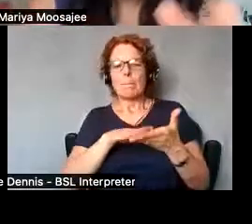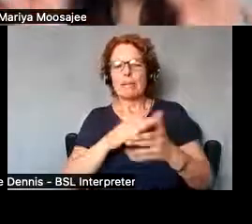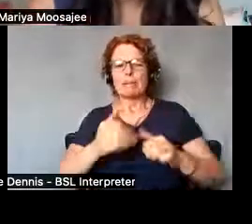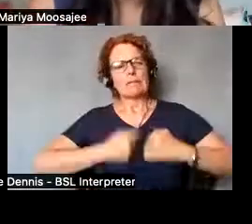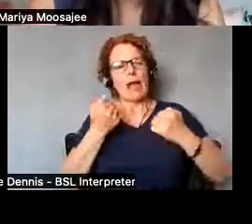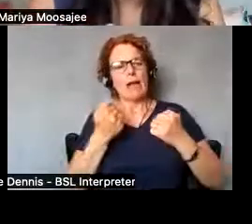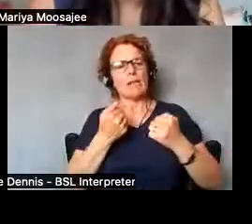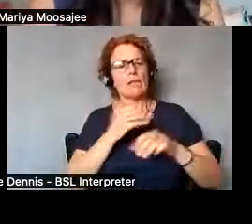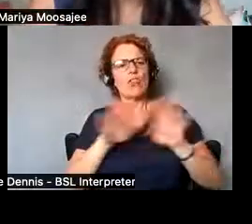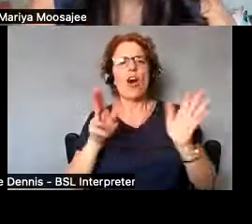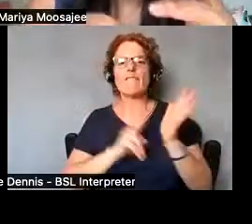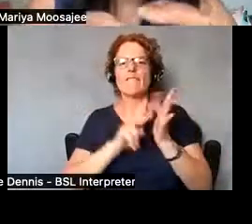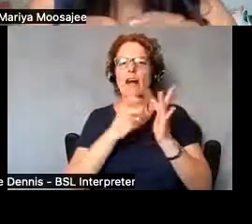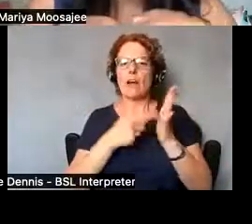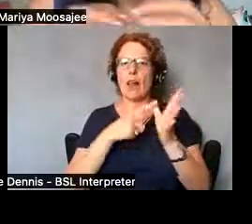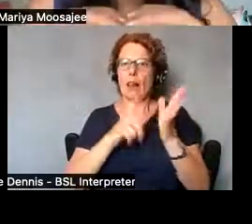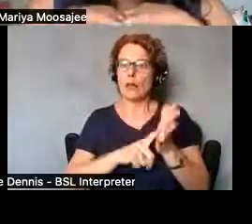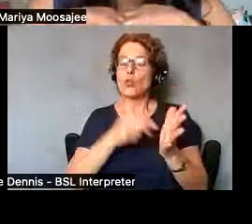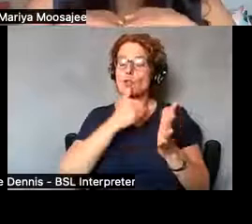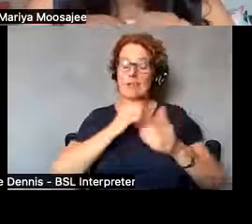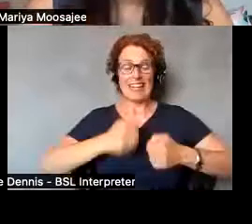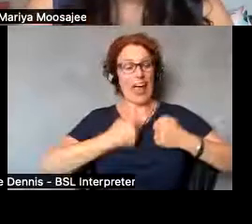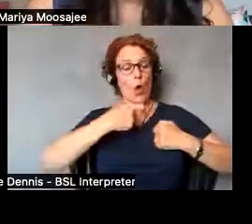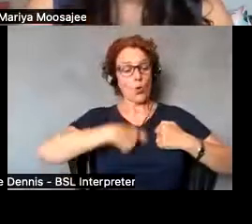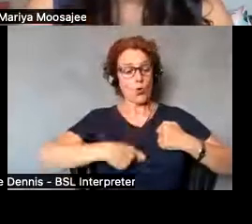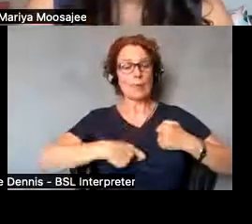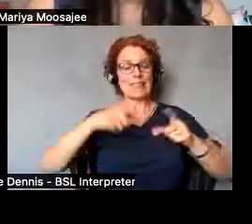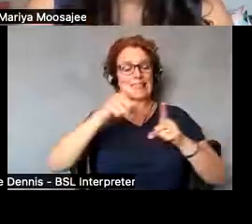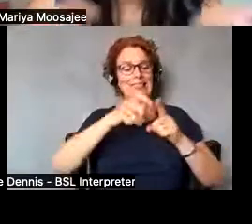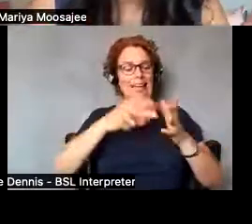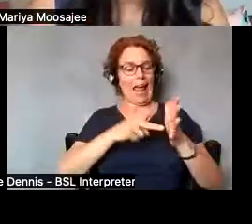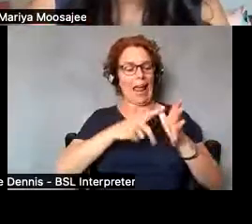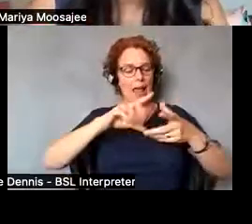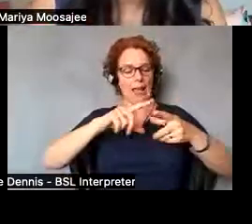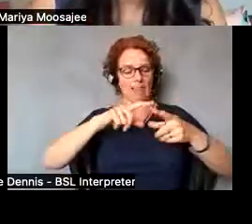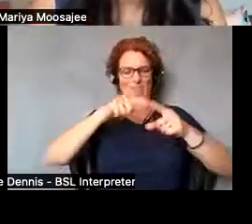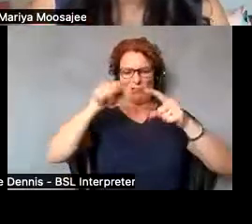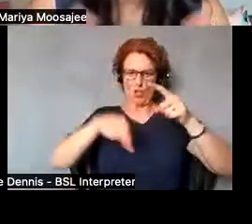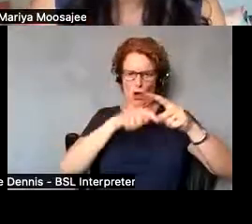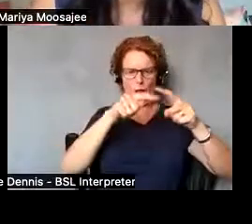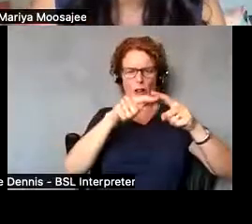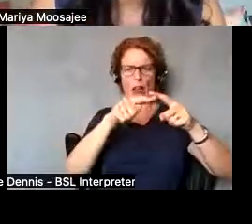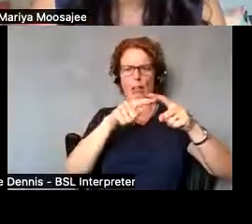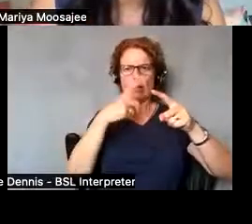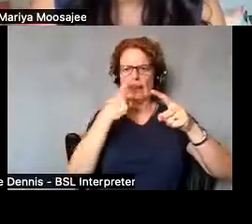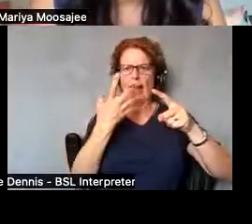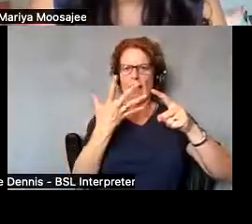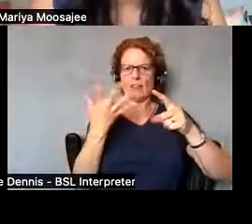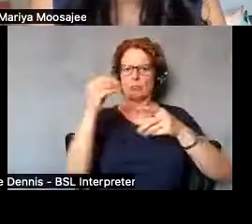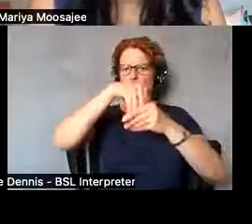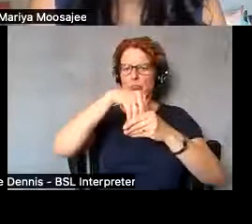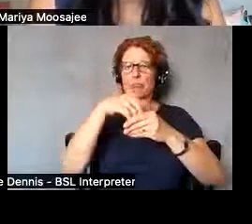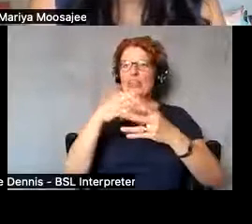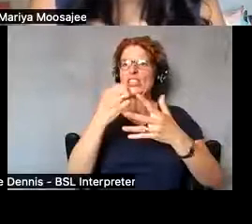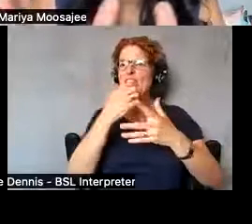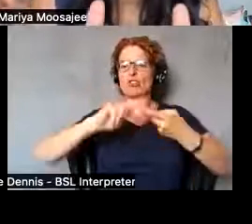own human DNA in a circle, and it can carry a gene of any size.